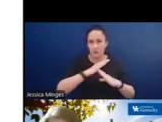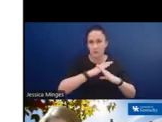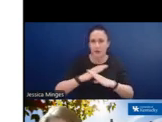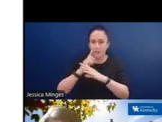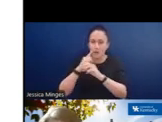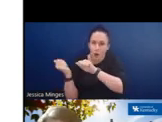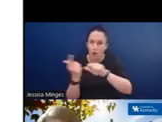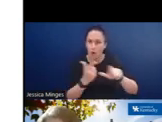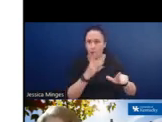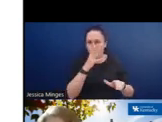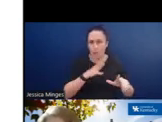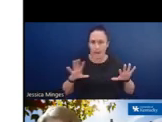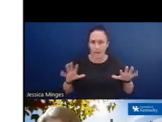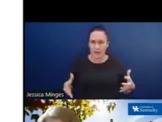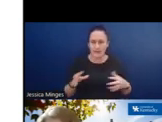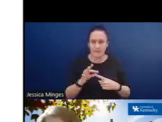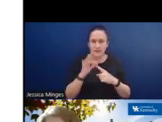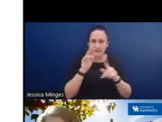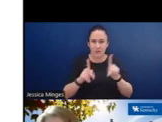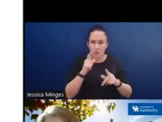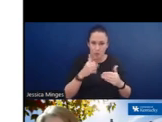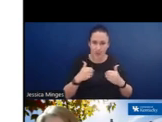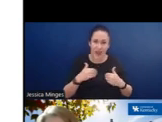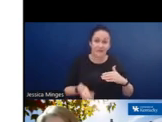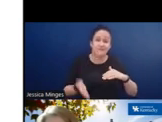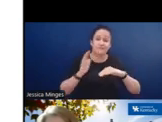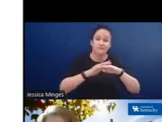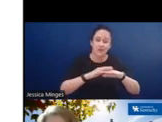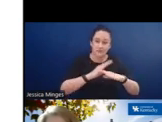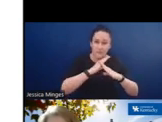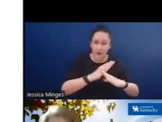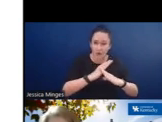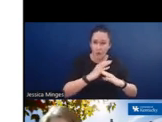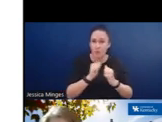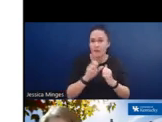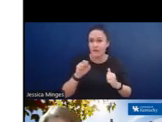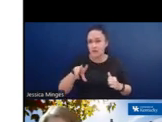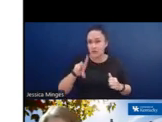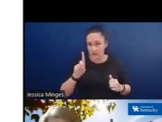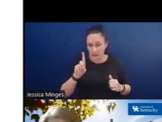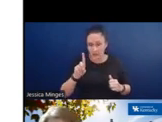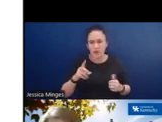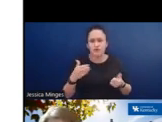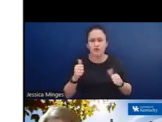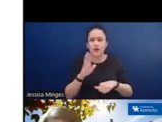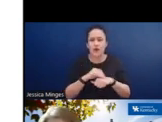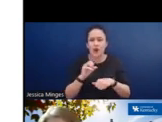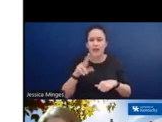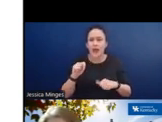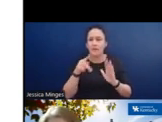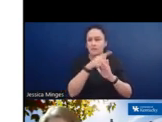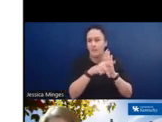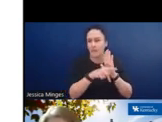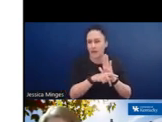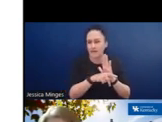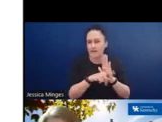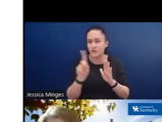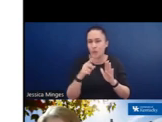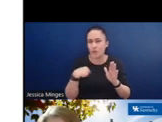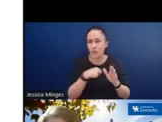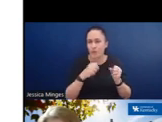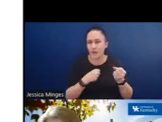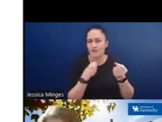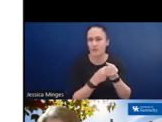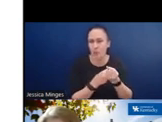women, particularly those who have additional barriers with a substance use disorder. And so I was trying to call out policies that where we can support